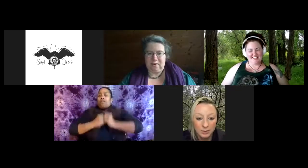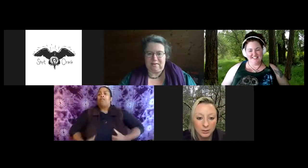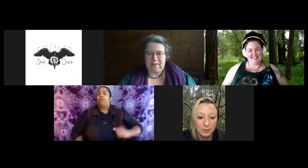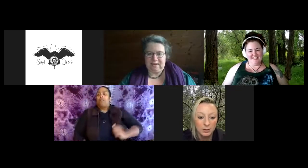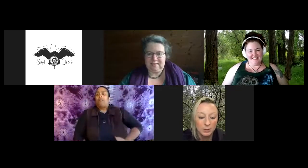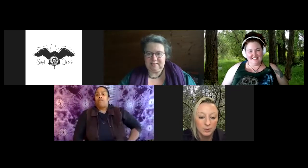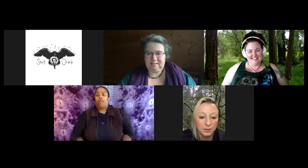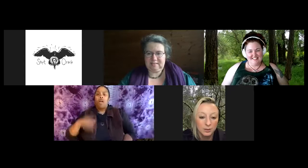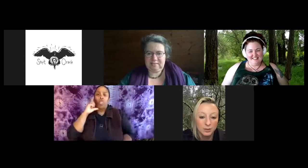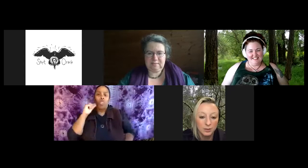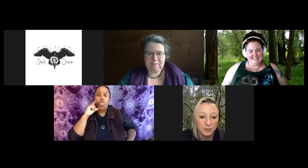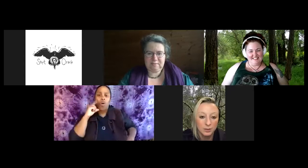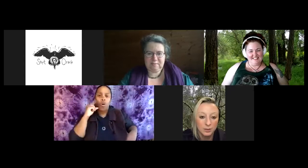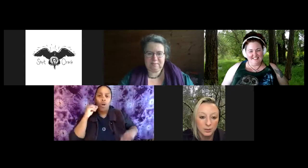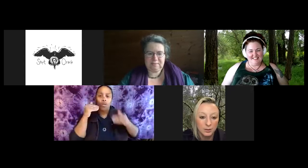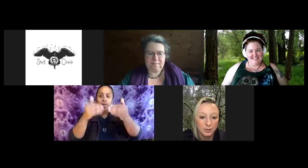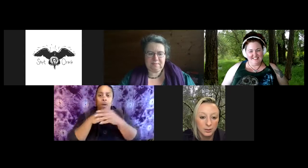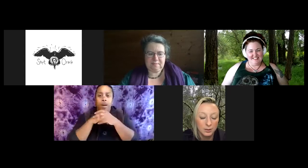right, Thorne, go ahead.